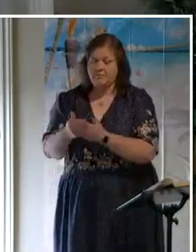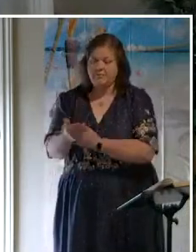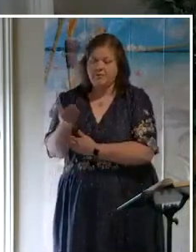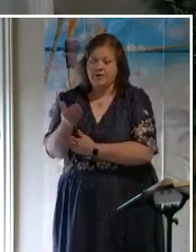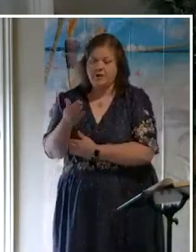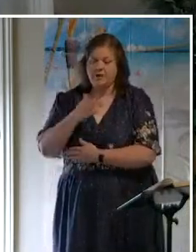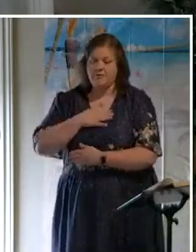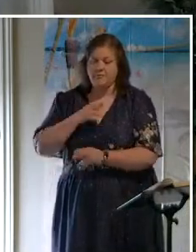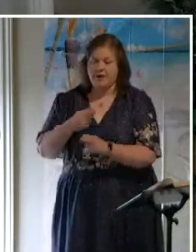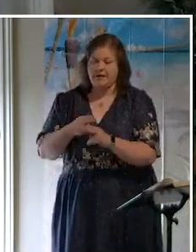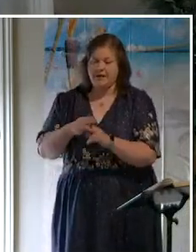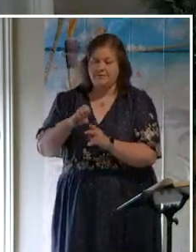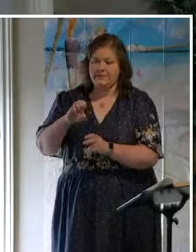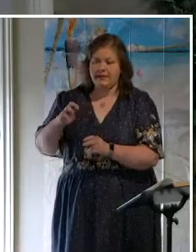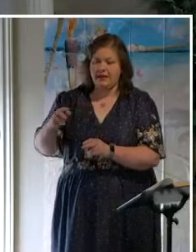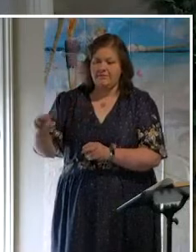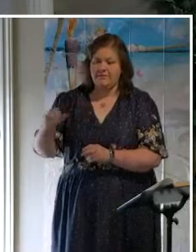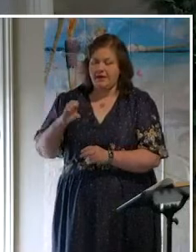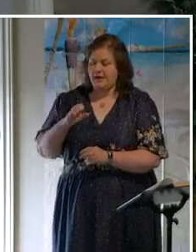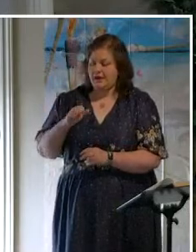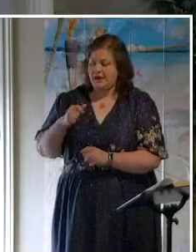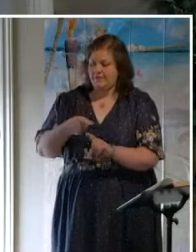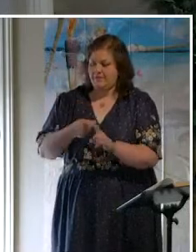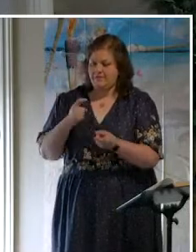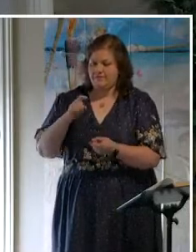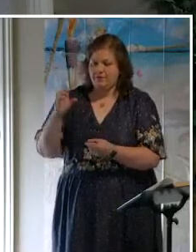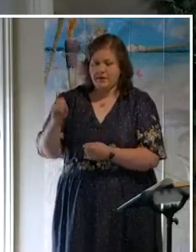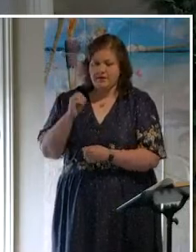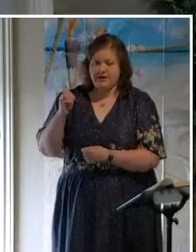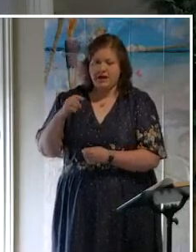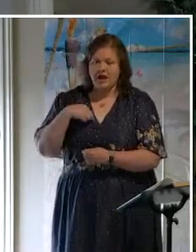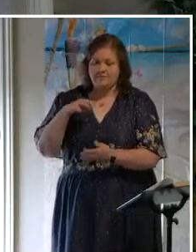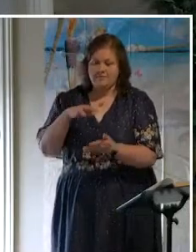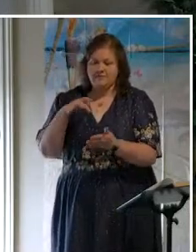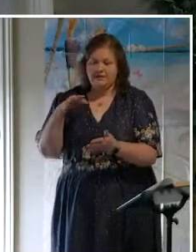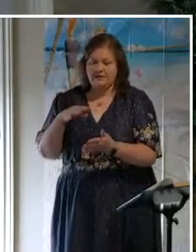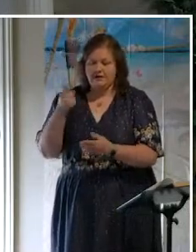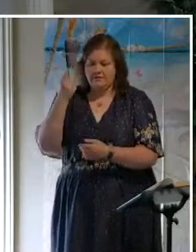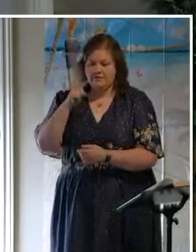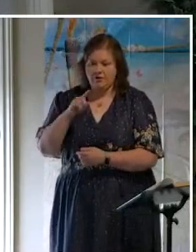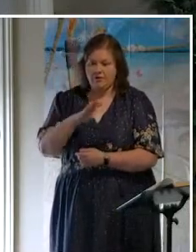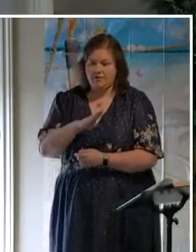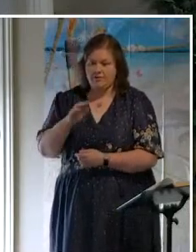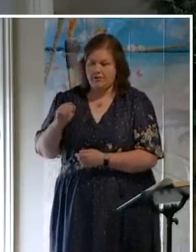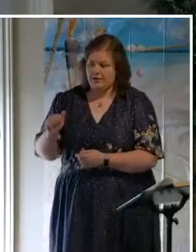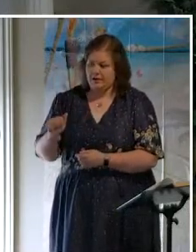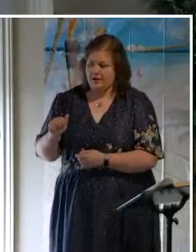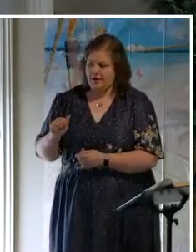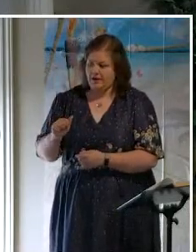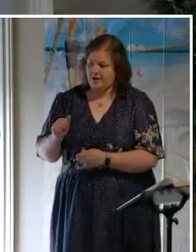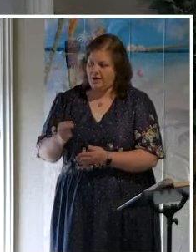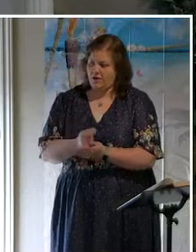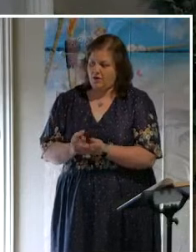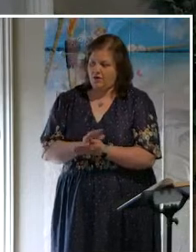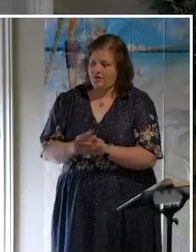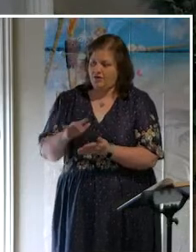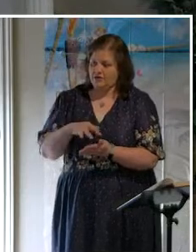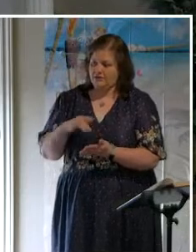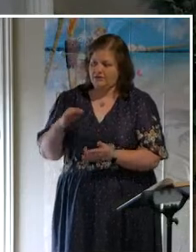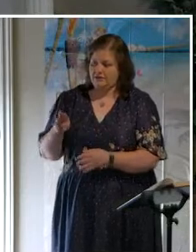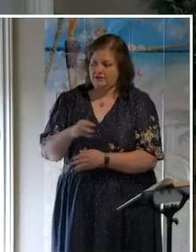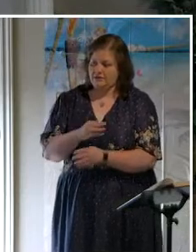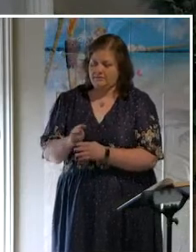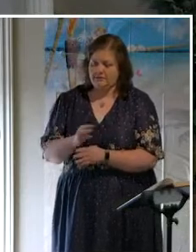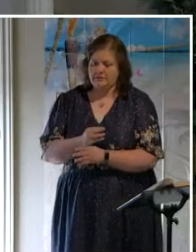My name is Emma Wood. I am from Breslau, Ontario, and I'm studying for a Bachelor of Sacred Music degree. My name is Brianne Featherstone. I'm from Mount